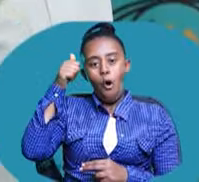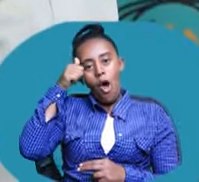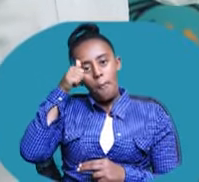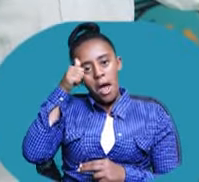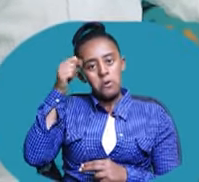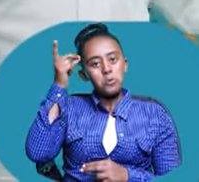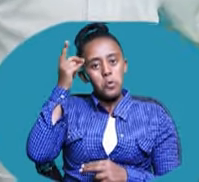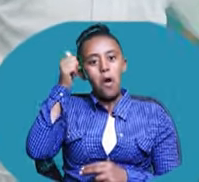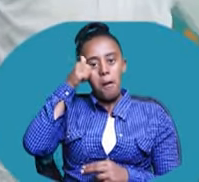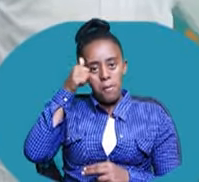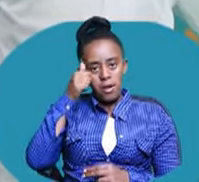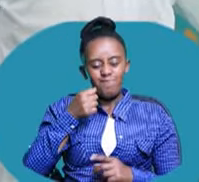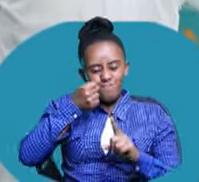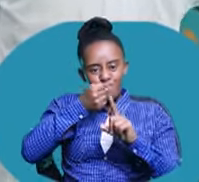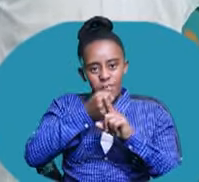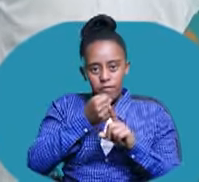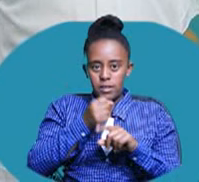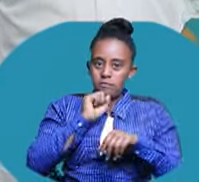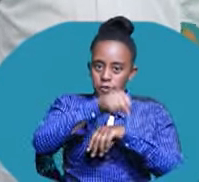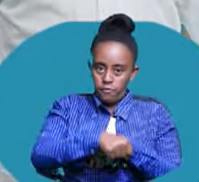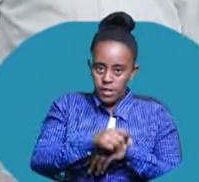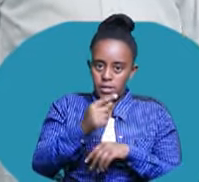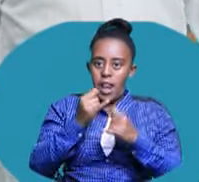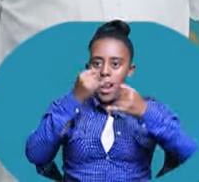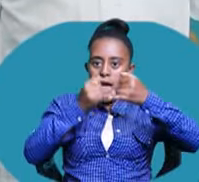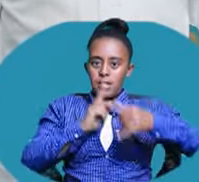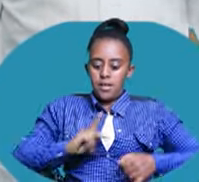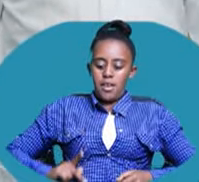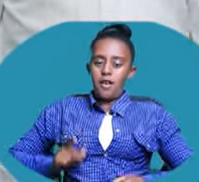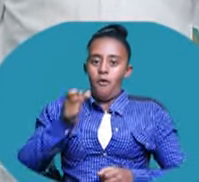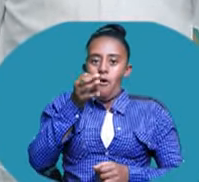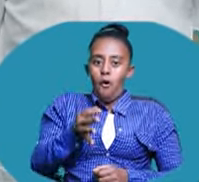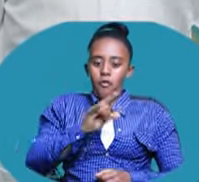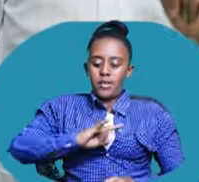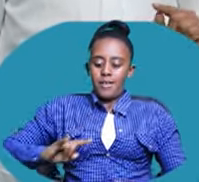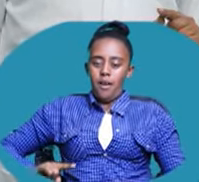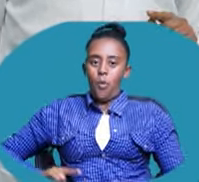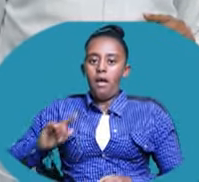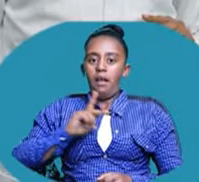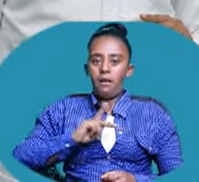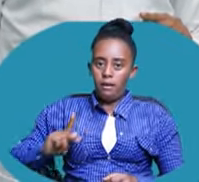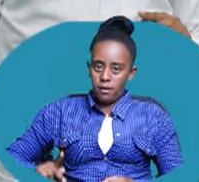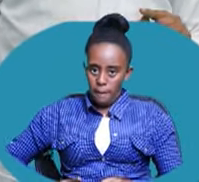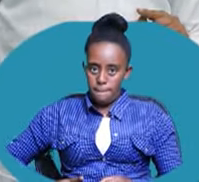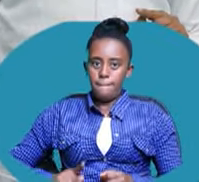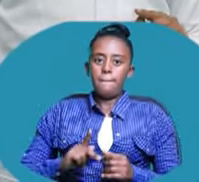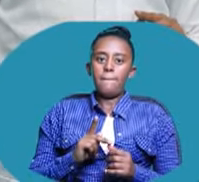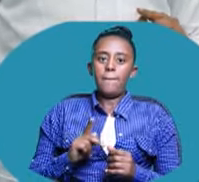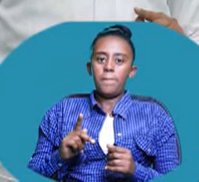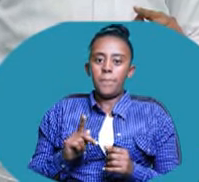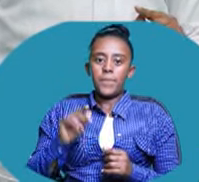Amlak, he defeated the last king of Zagwe kingdom Yitbarak